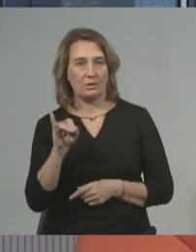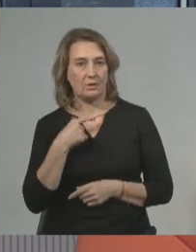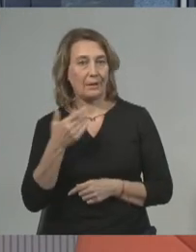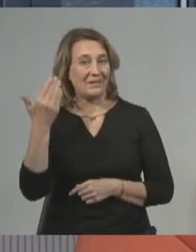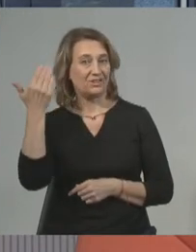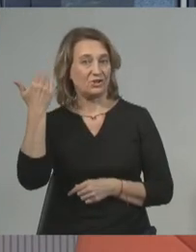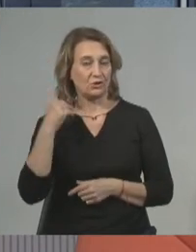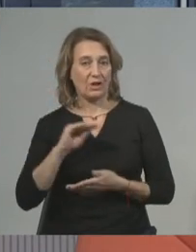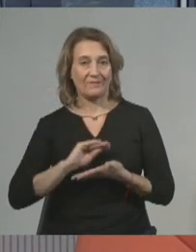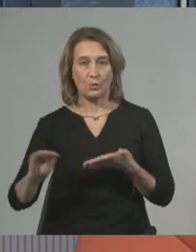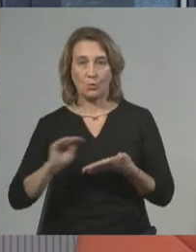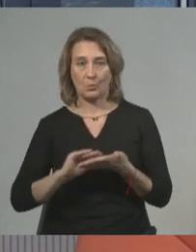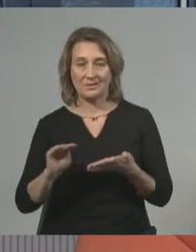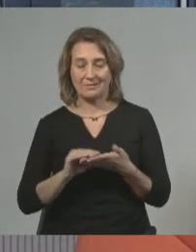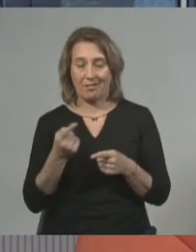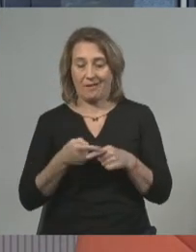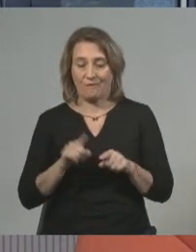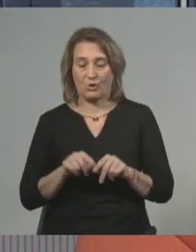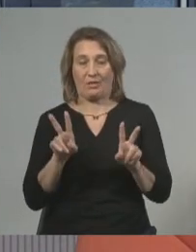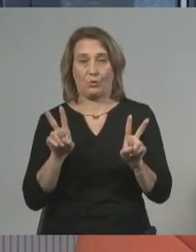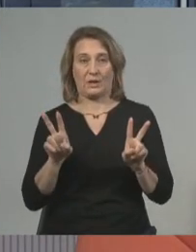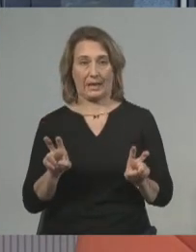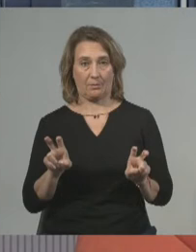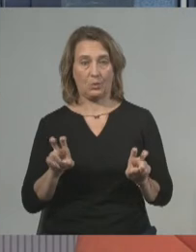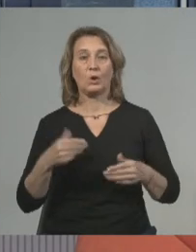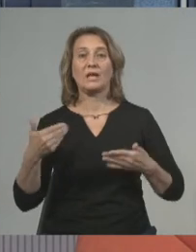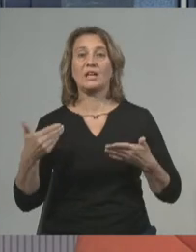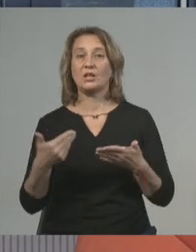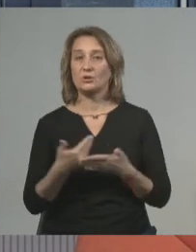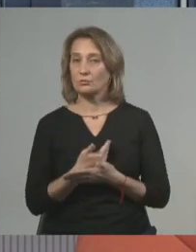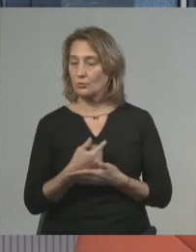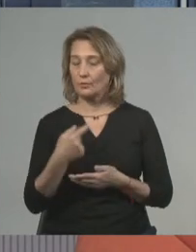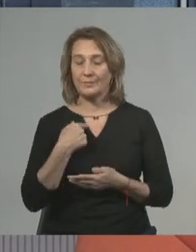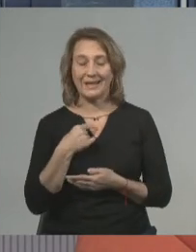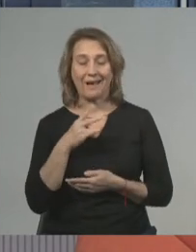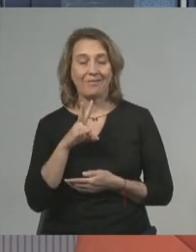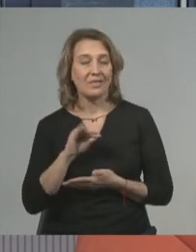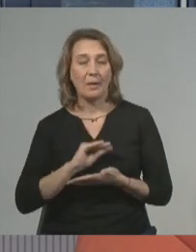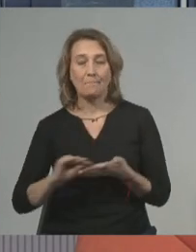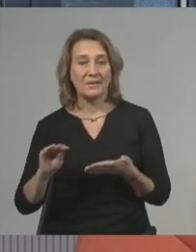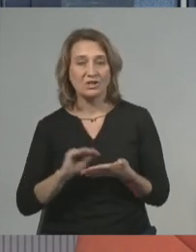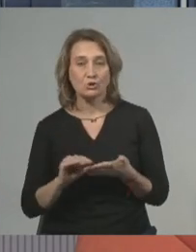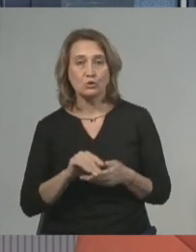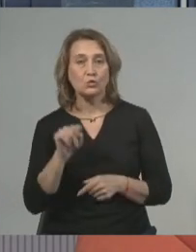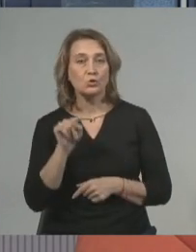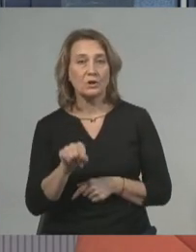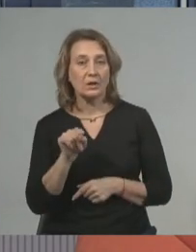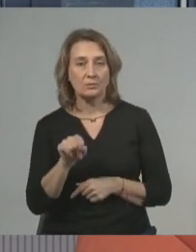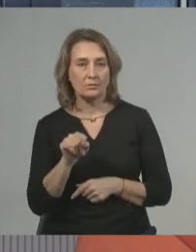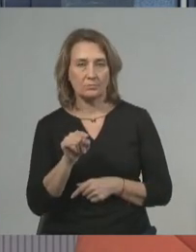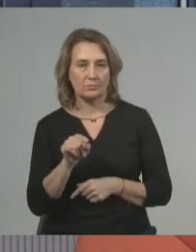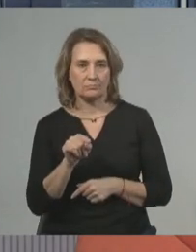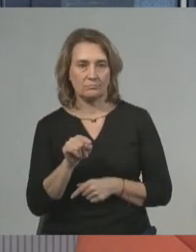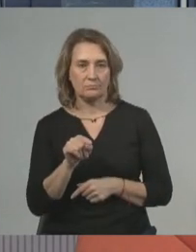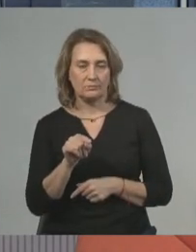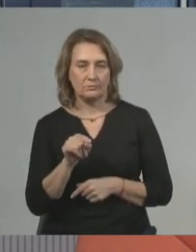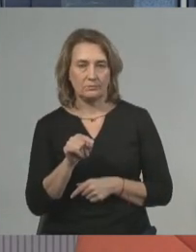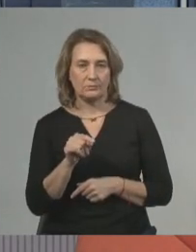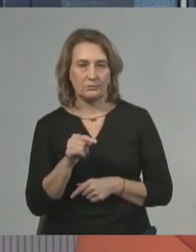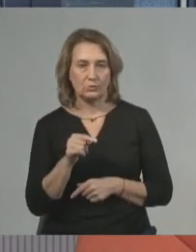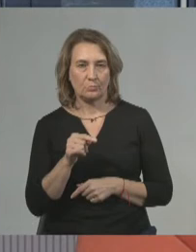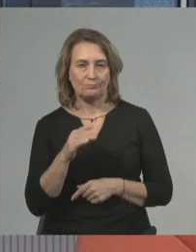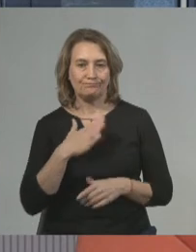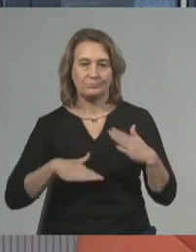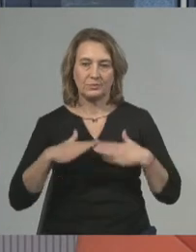now again like i said i don't write to please to please critics i think that's for for any journalist writing to writing